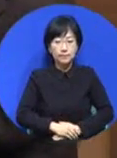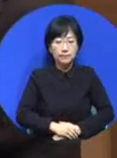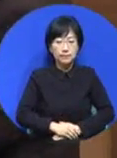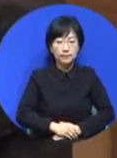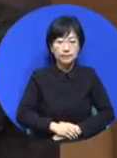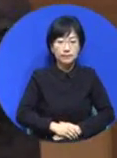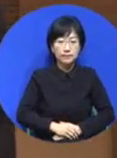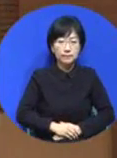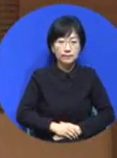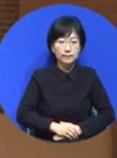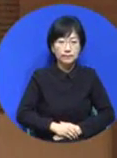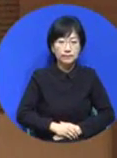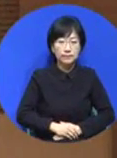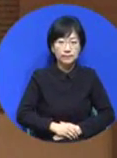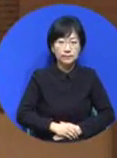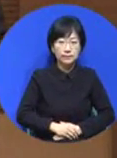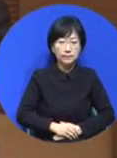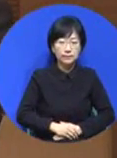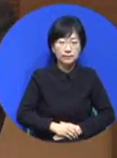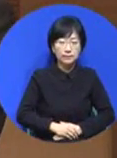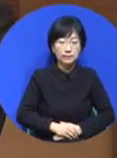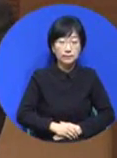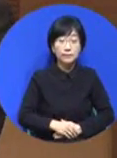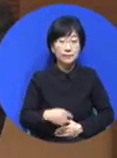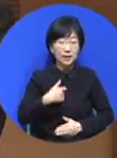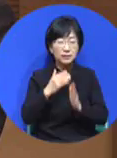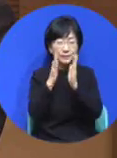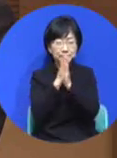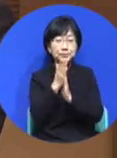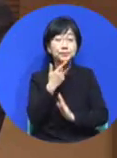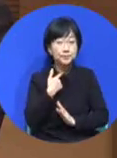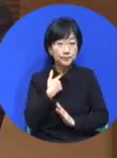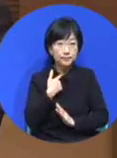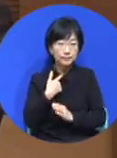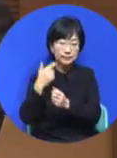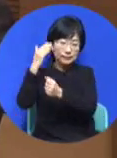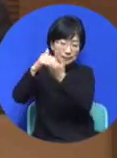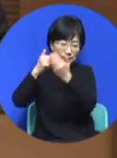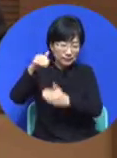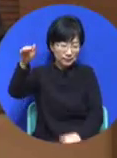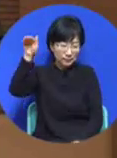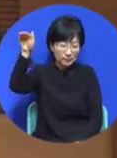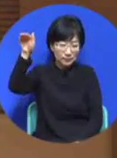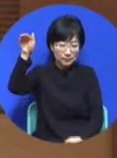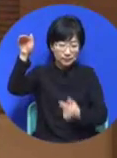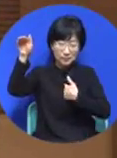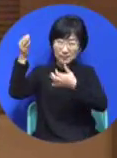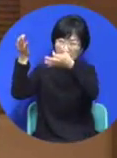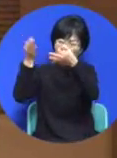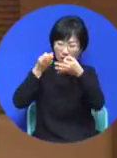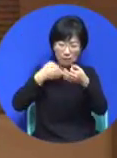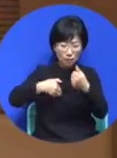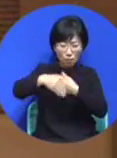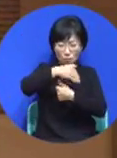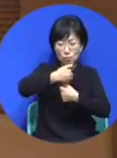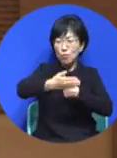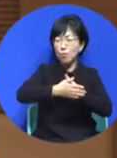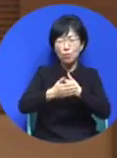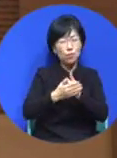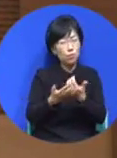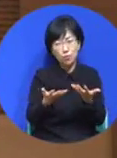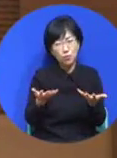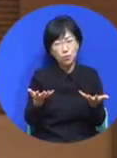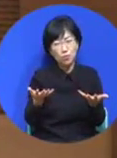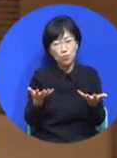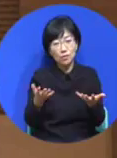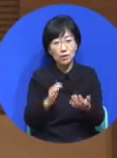child, he will provide for everything I need. You see, I have no background of my own. And when I was very young,